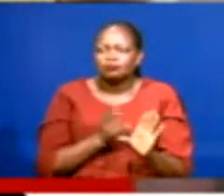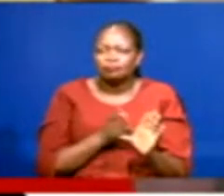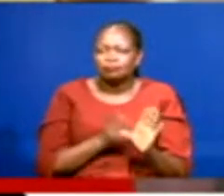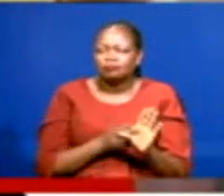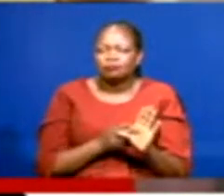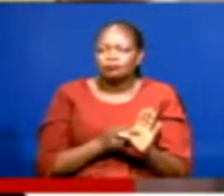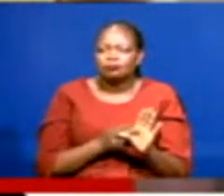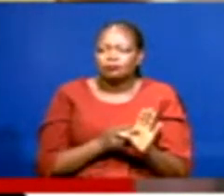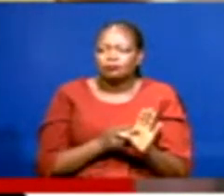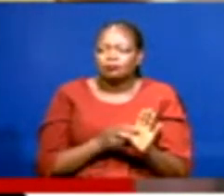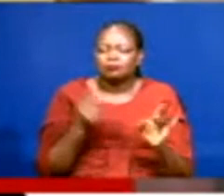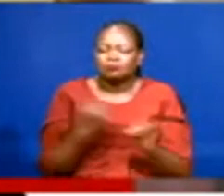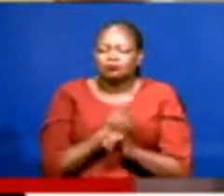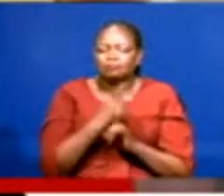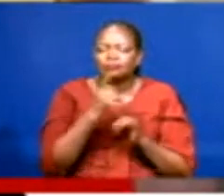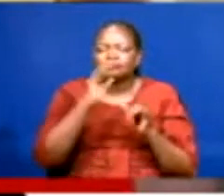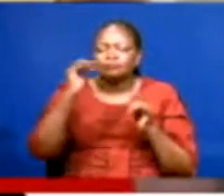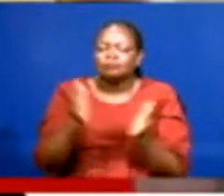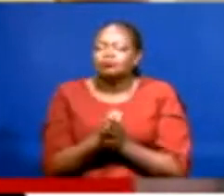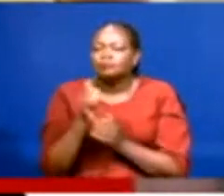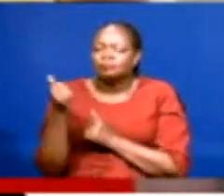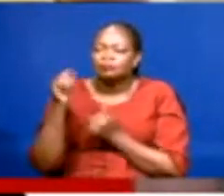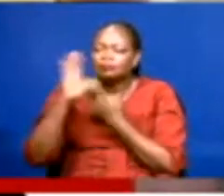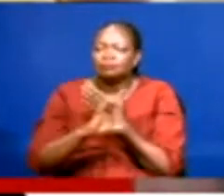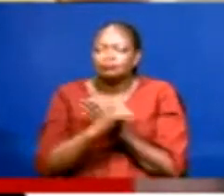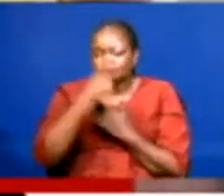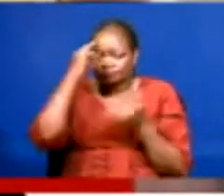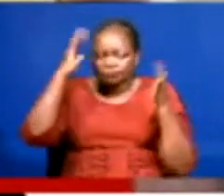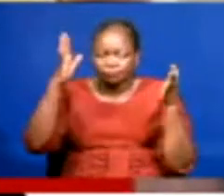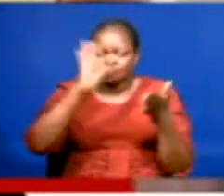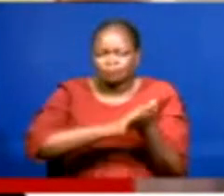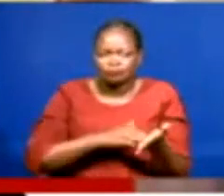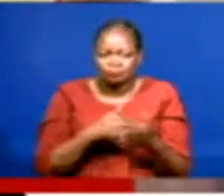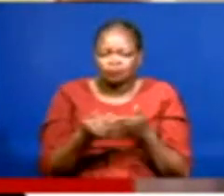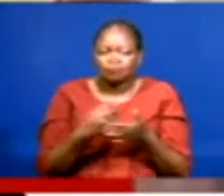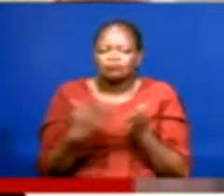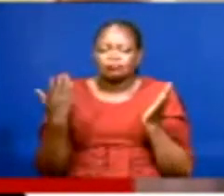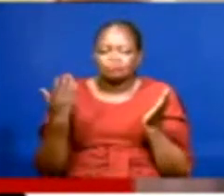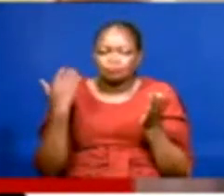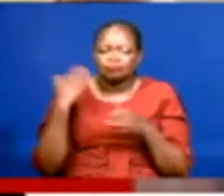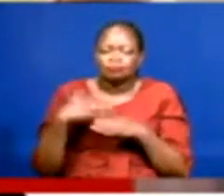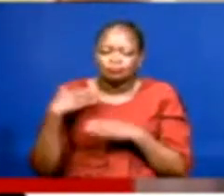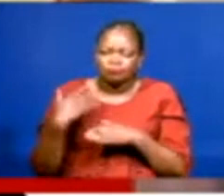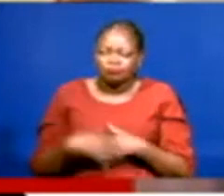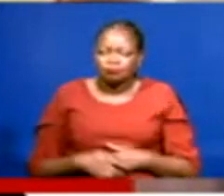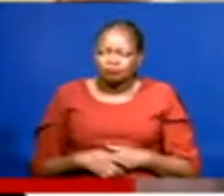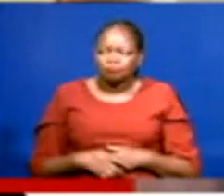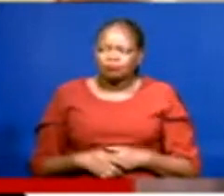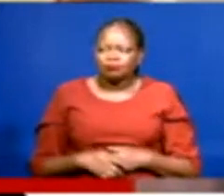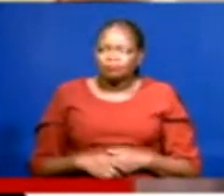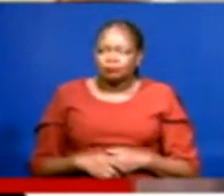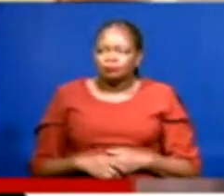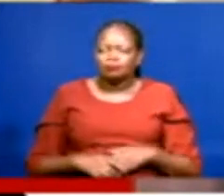in inter-county and across-border trade for greater networking across the border. The